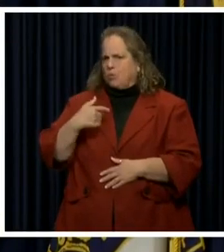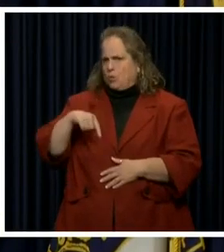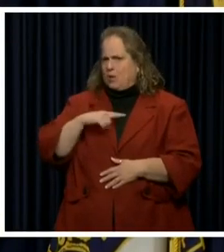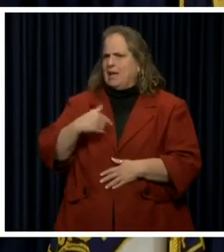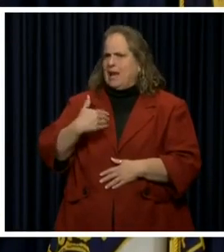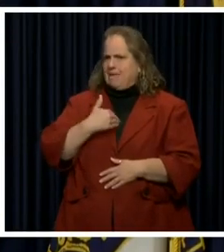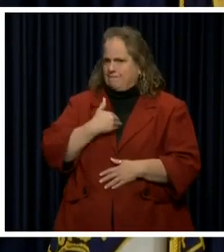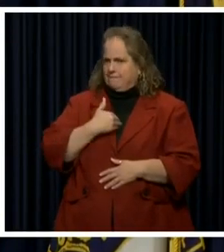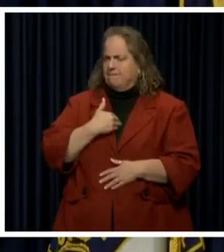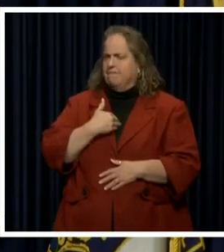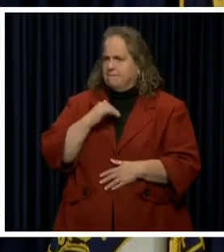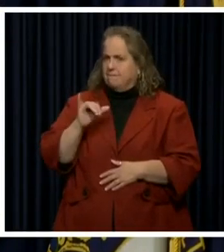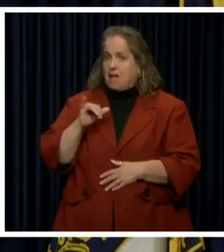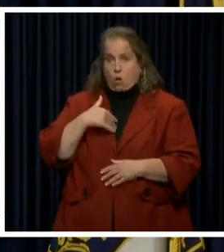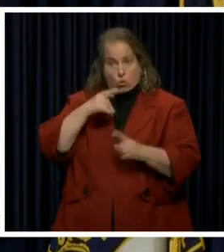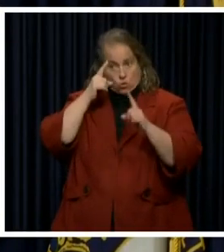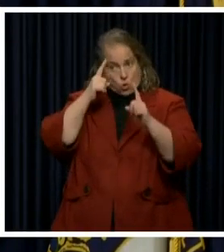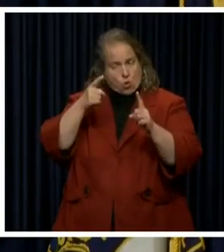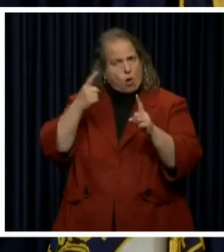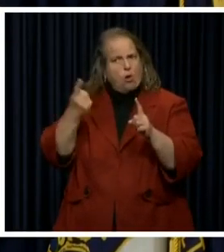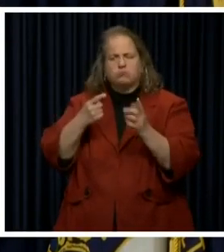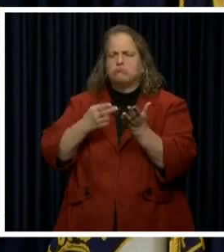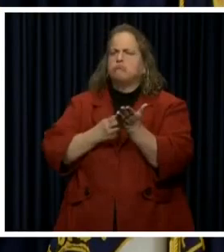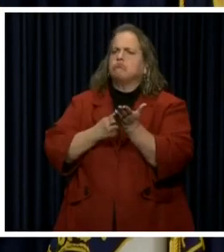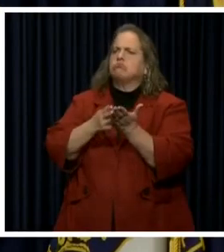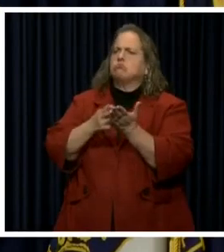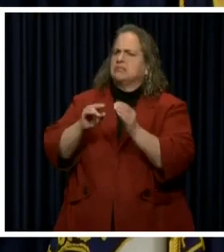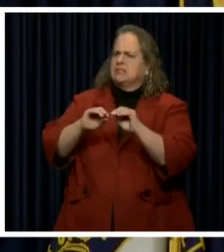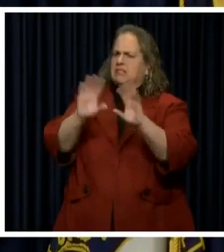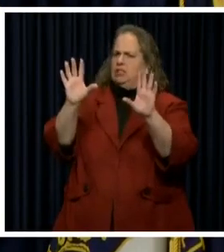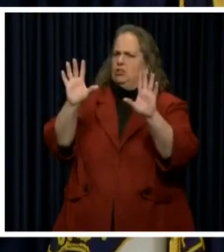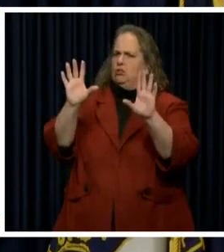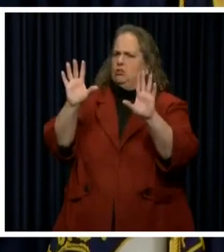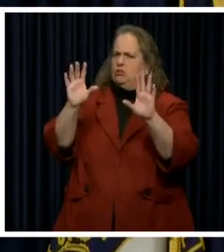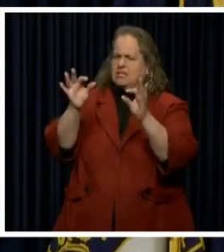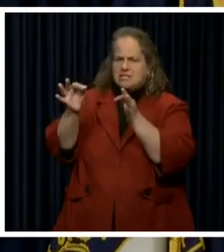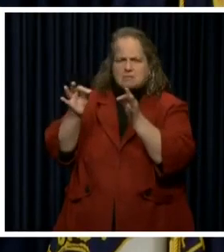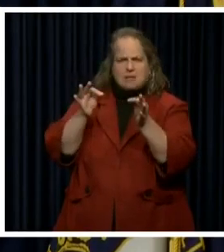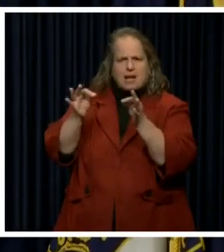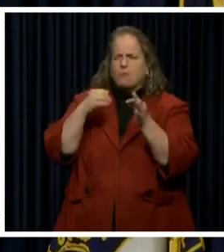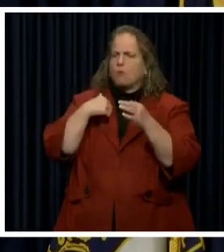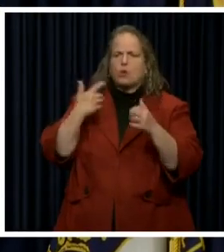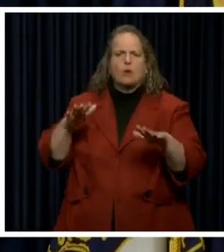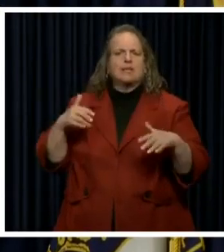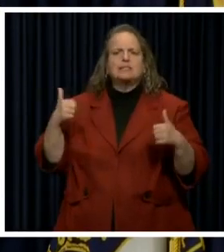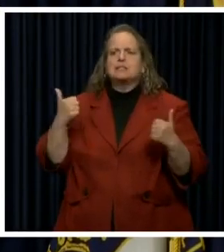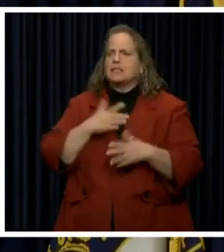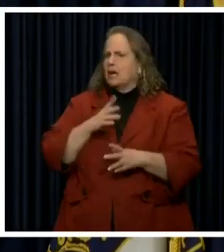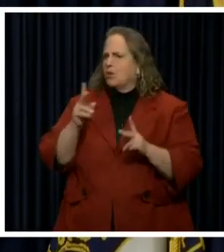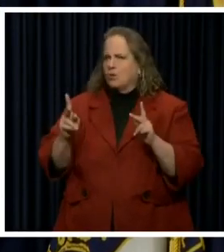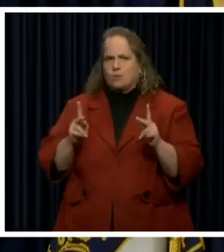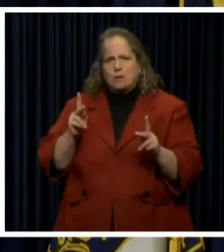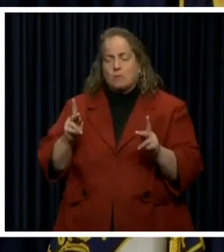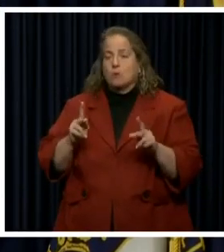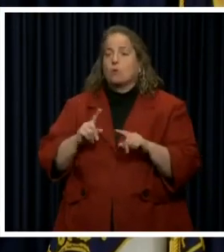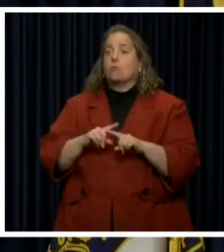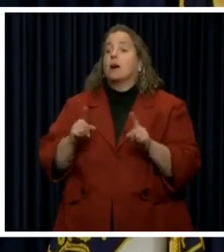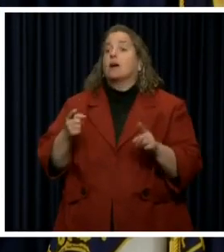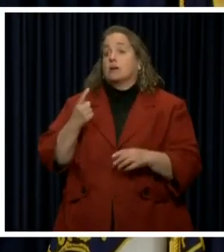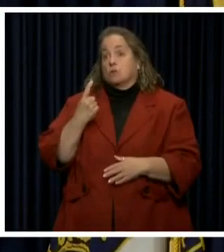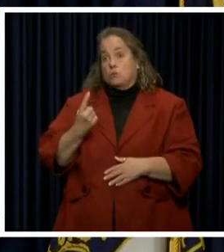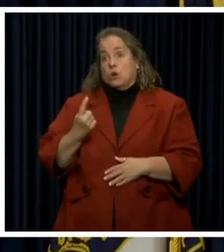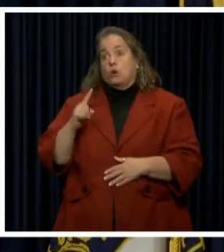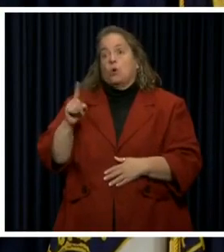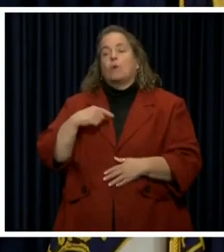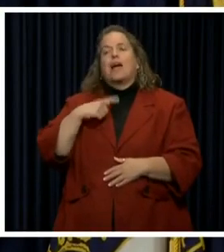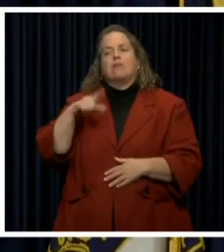goal has always been to be transparent, but making sure that we don't scare folks. And so this is one where we're going to have to